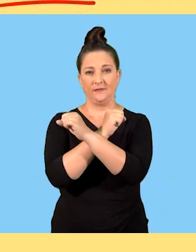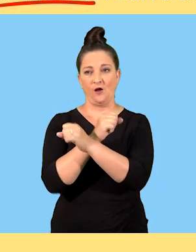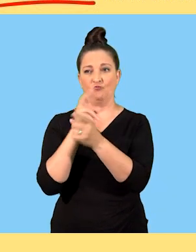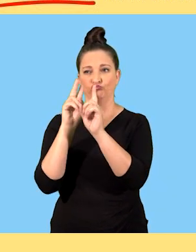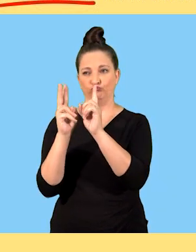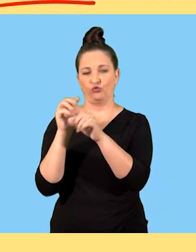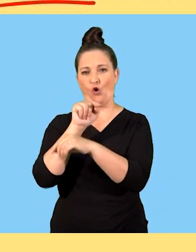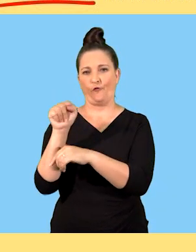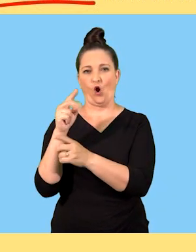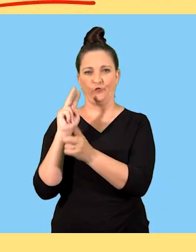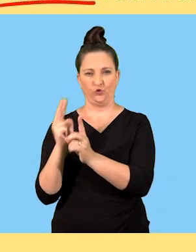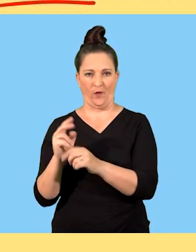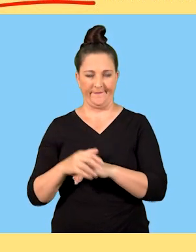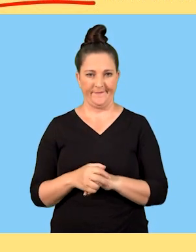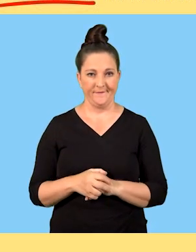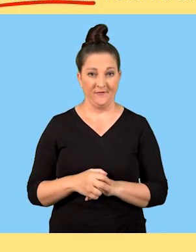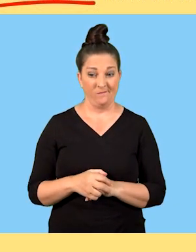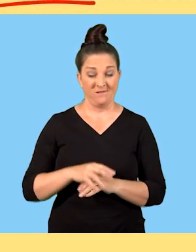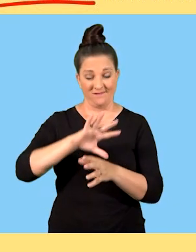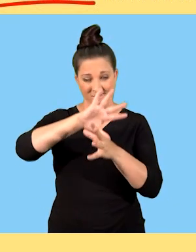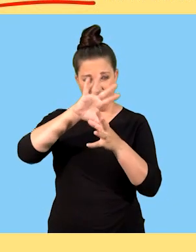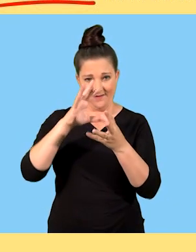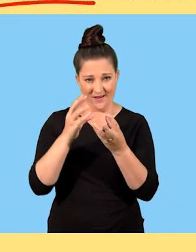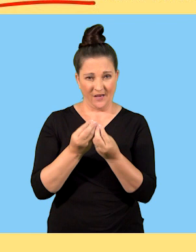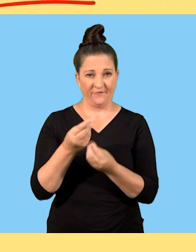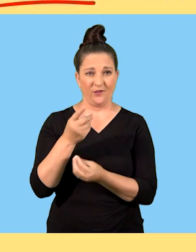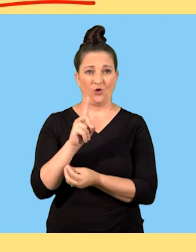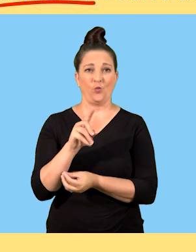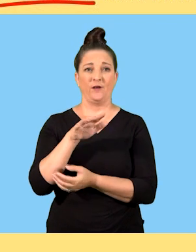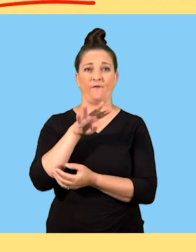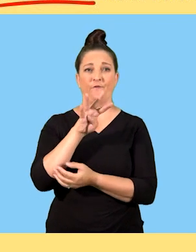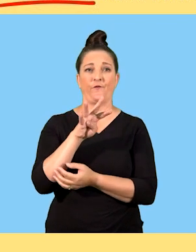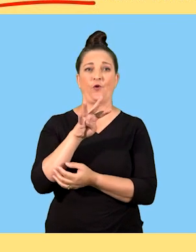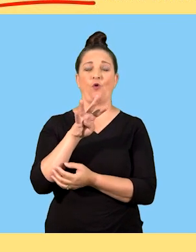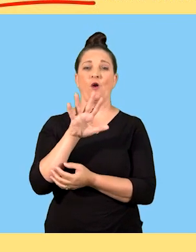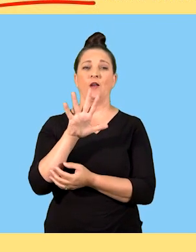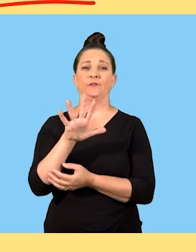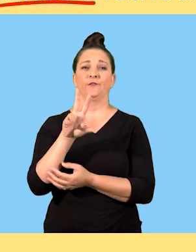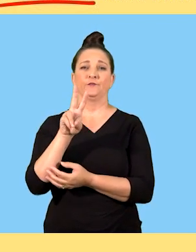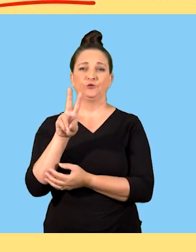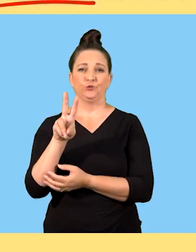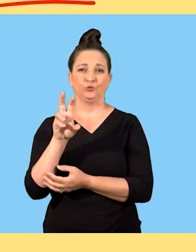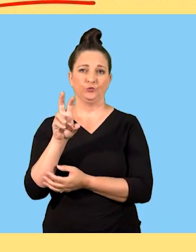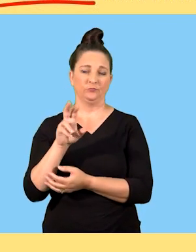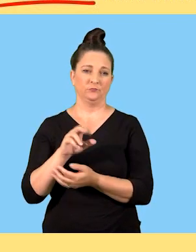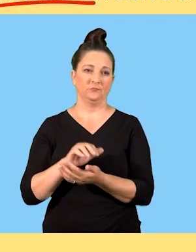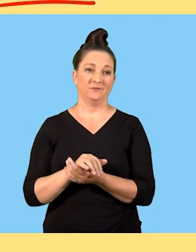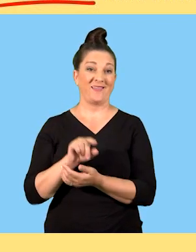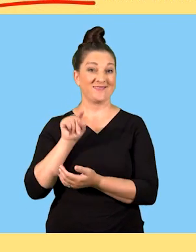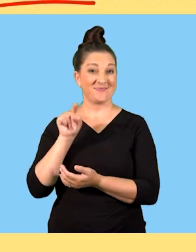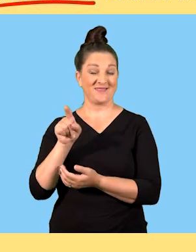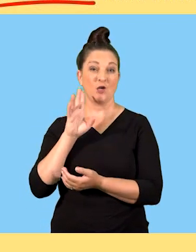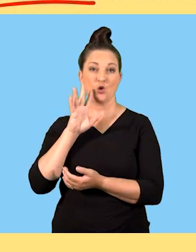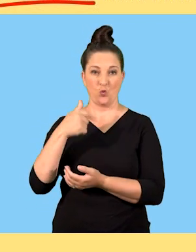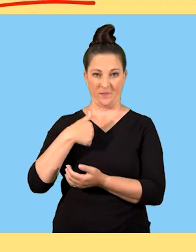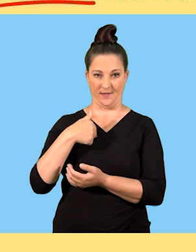by 12 over 12. And this will therefore give me 452, which becomes